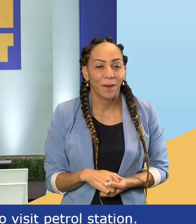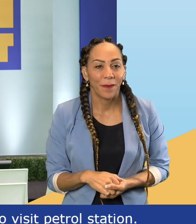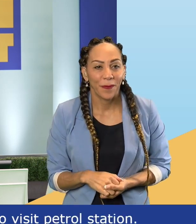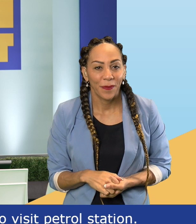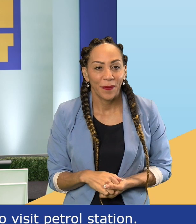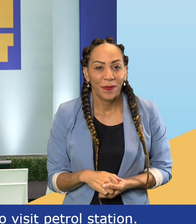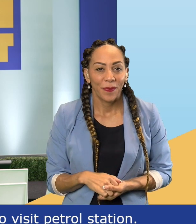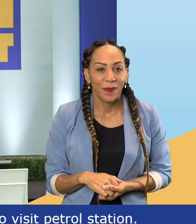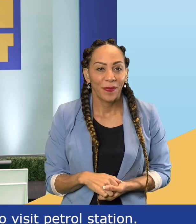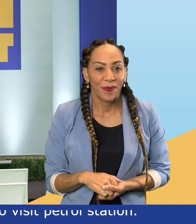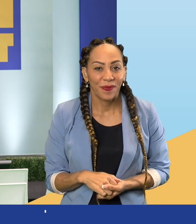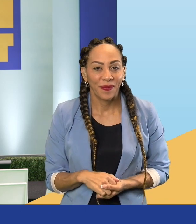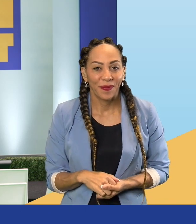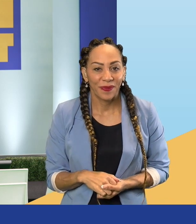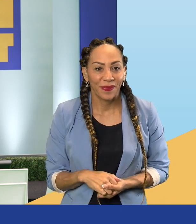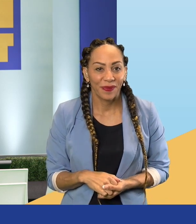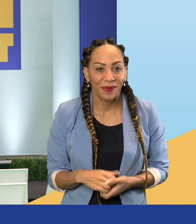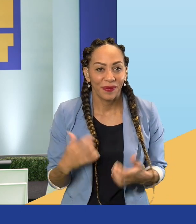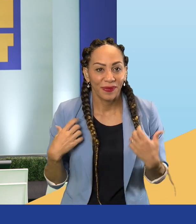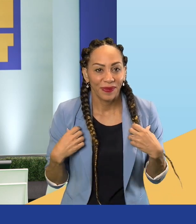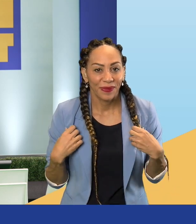Oh, just lost the mic.